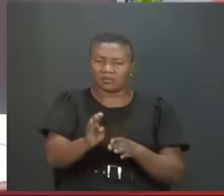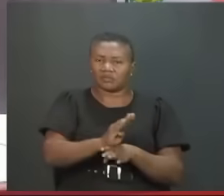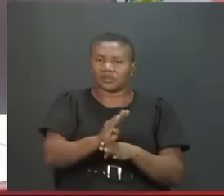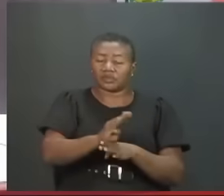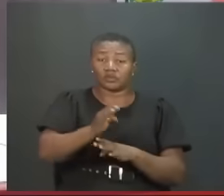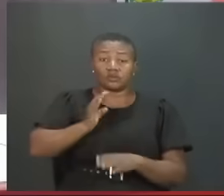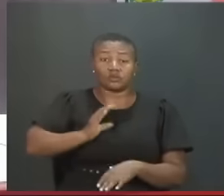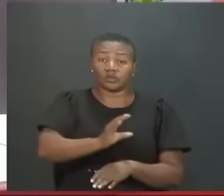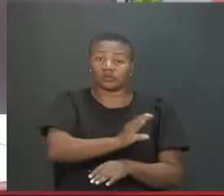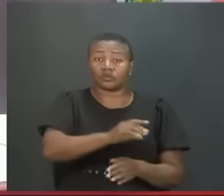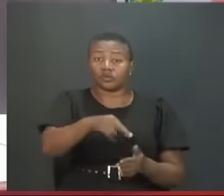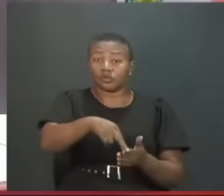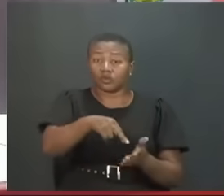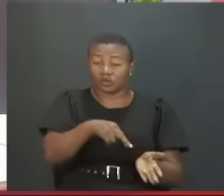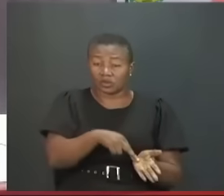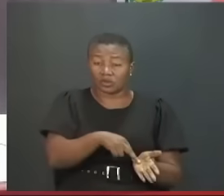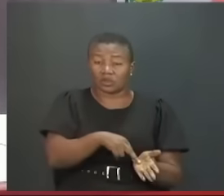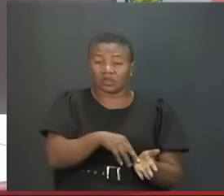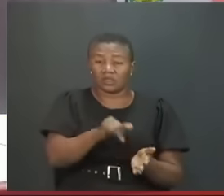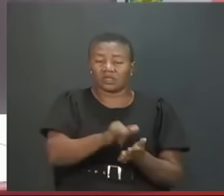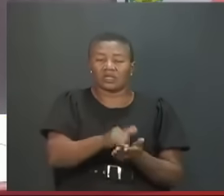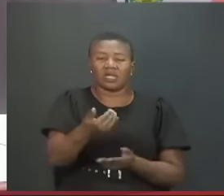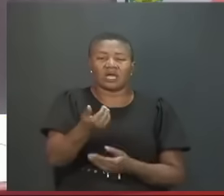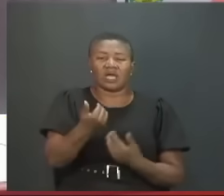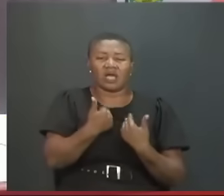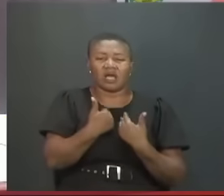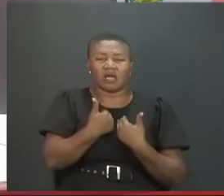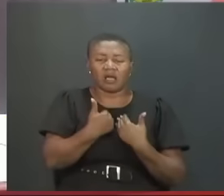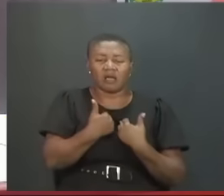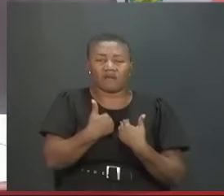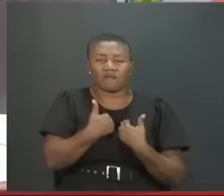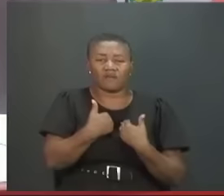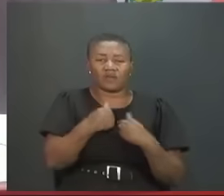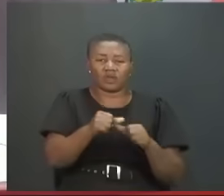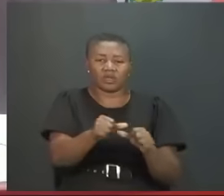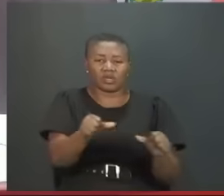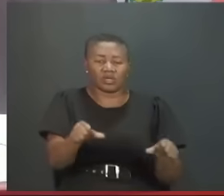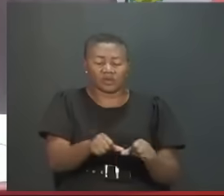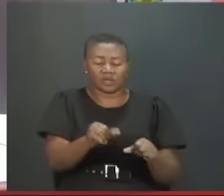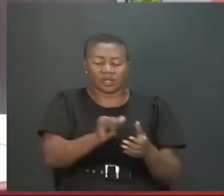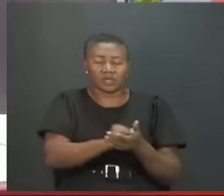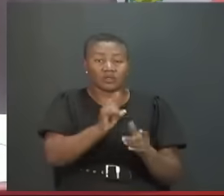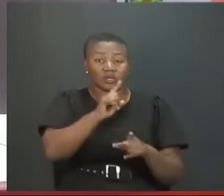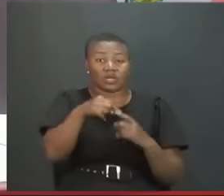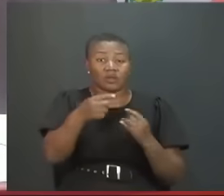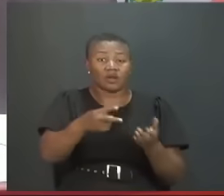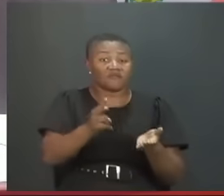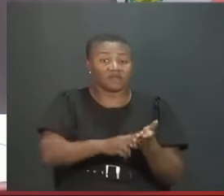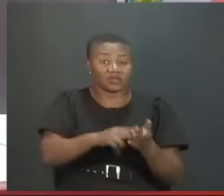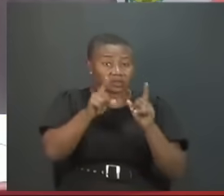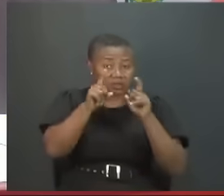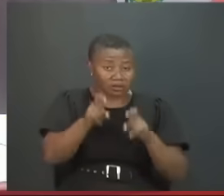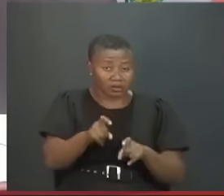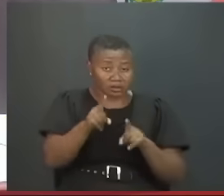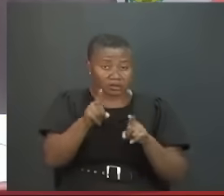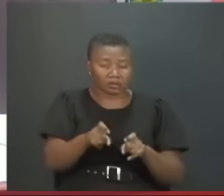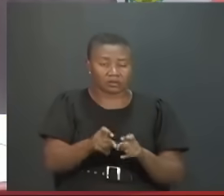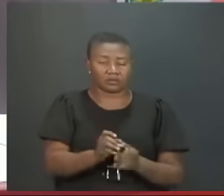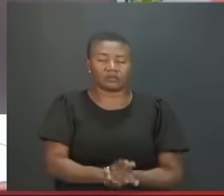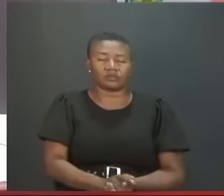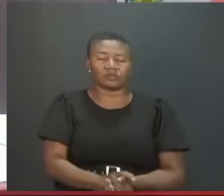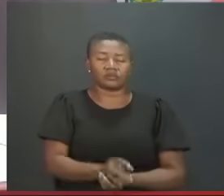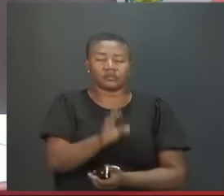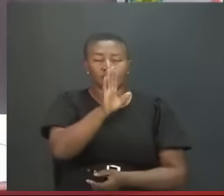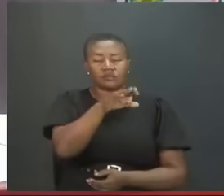that has an aspect that says that there's going to be vetting. Mr. Speaker, in any event. Honorable